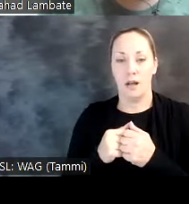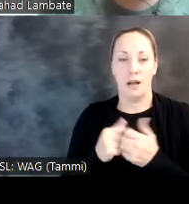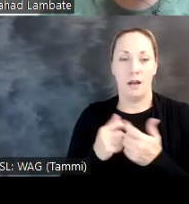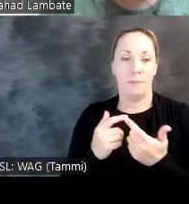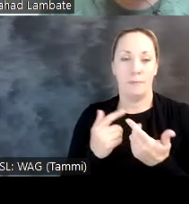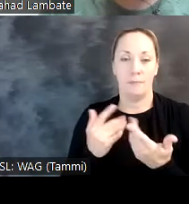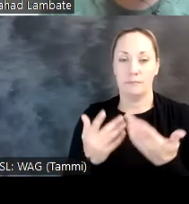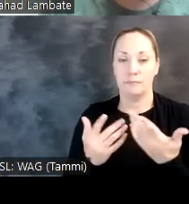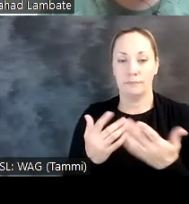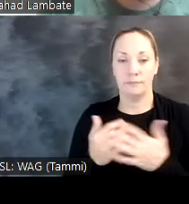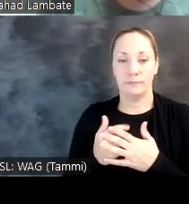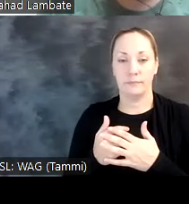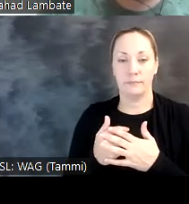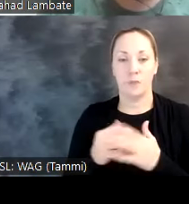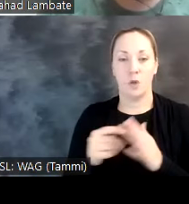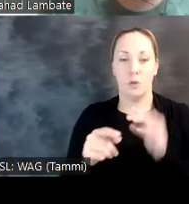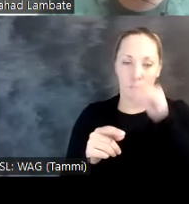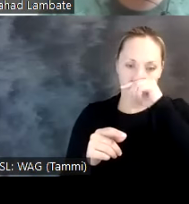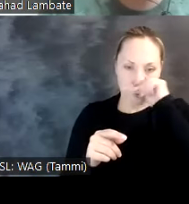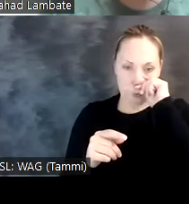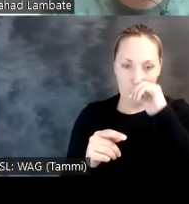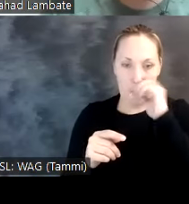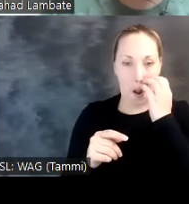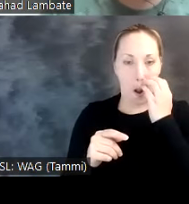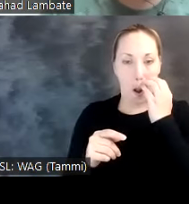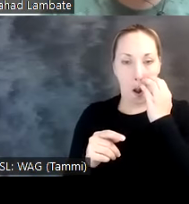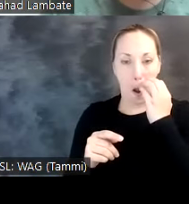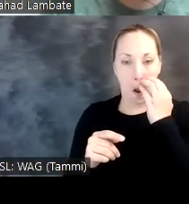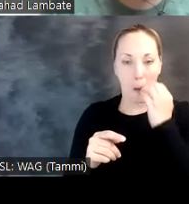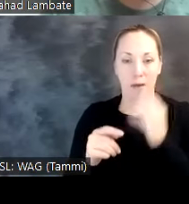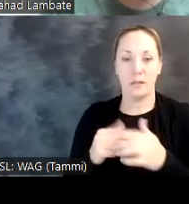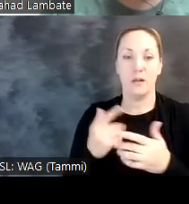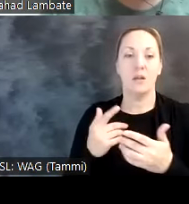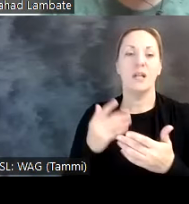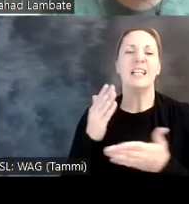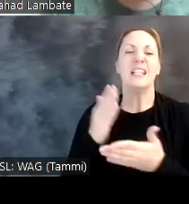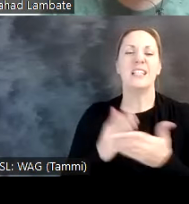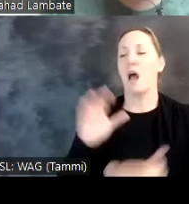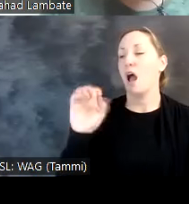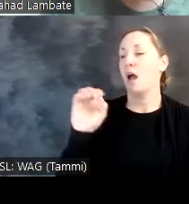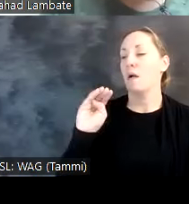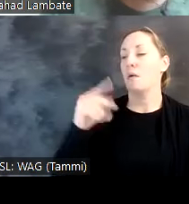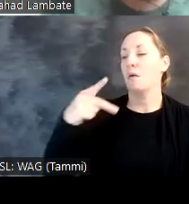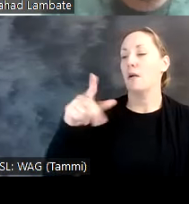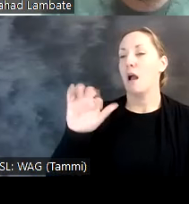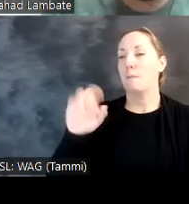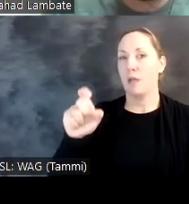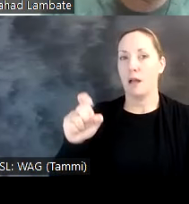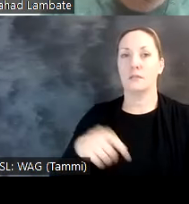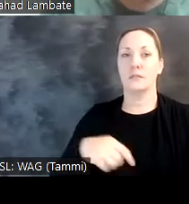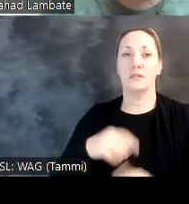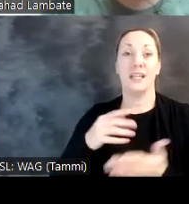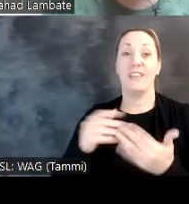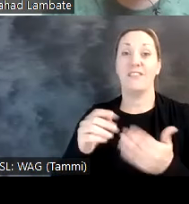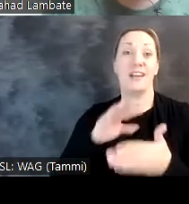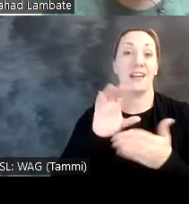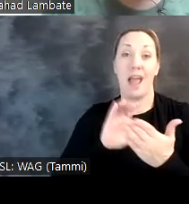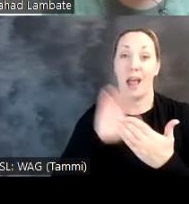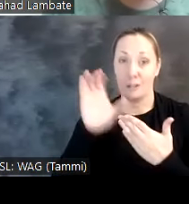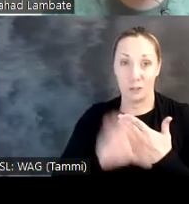be editable combo boxes. So in certain complex UI components, even the calendar component for that